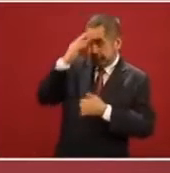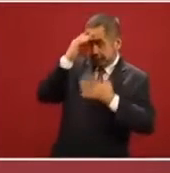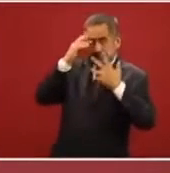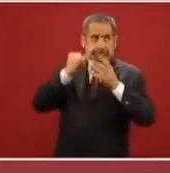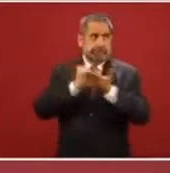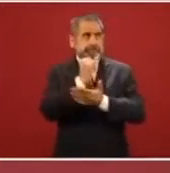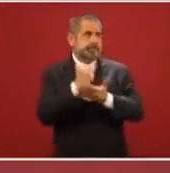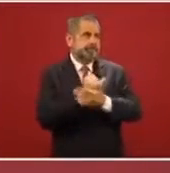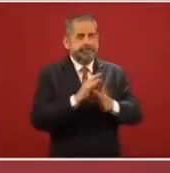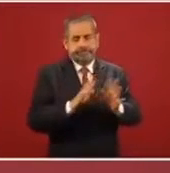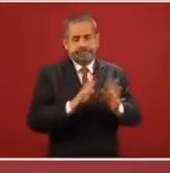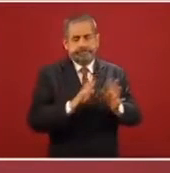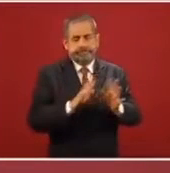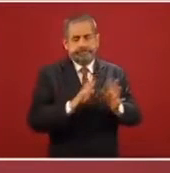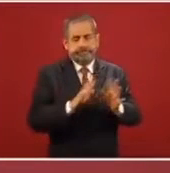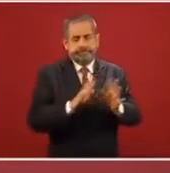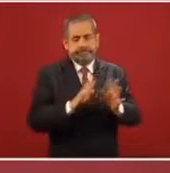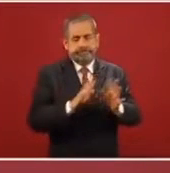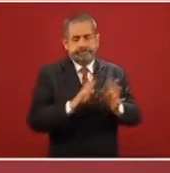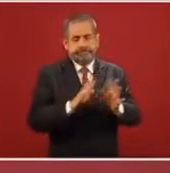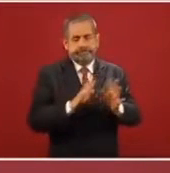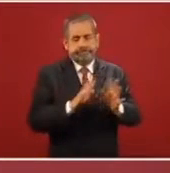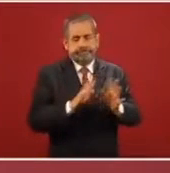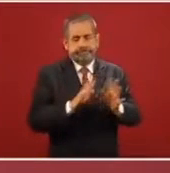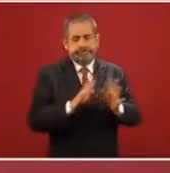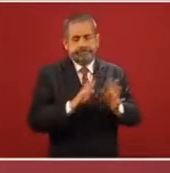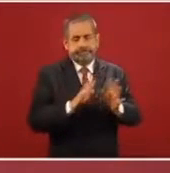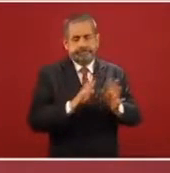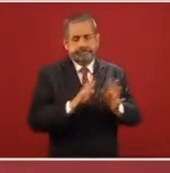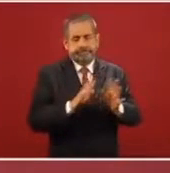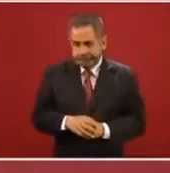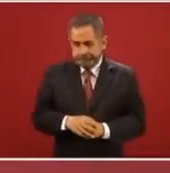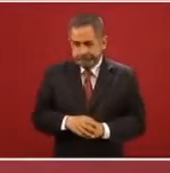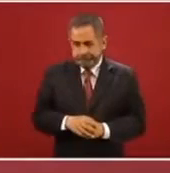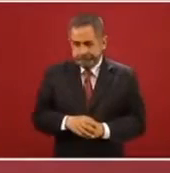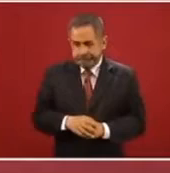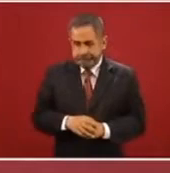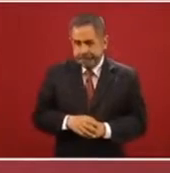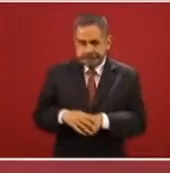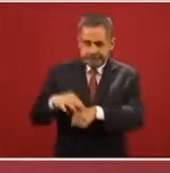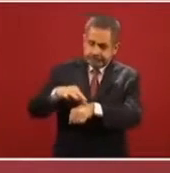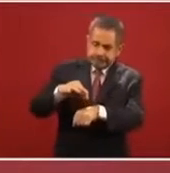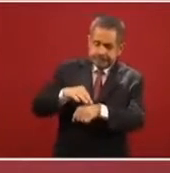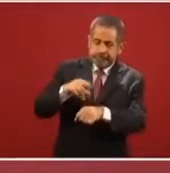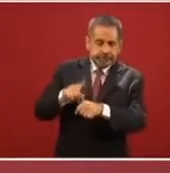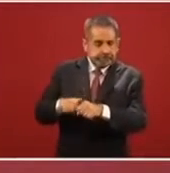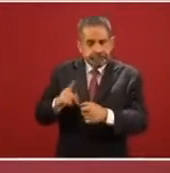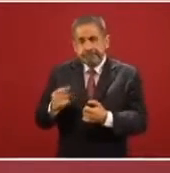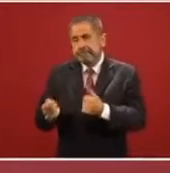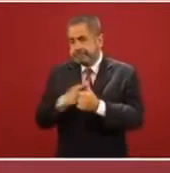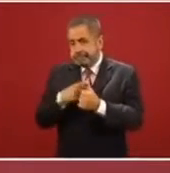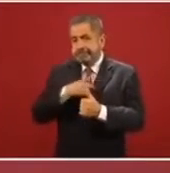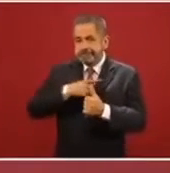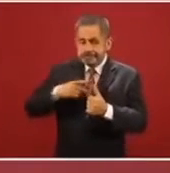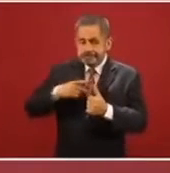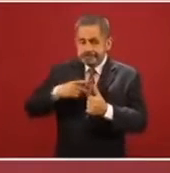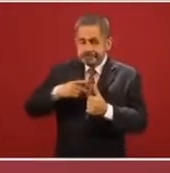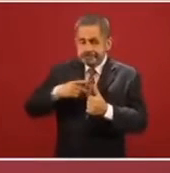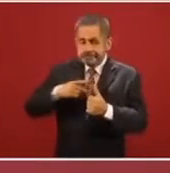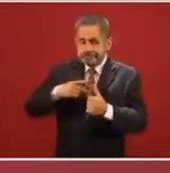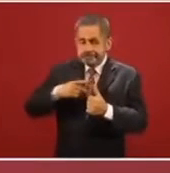se anticiparon decisiones And they anticipated decisions que técnicamente no eran